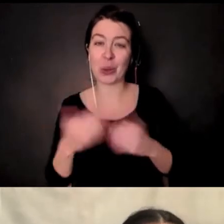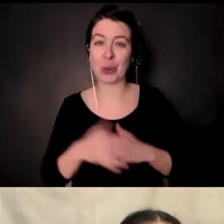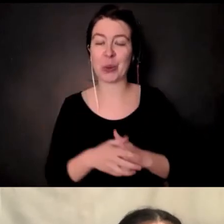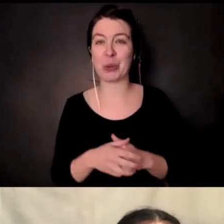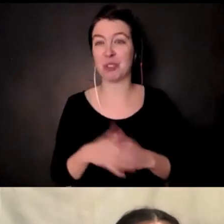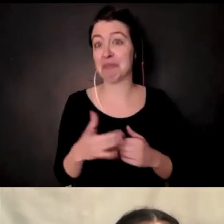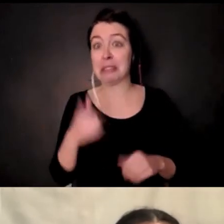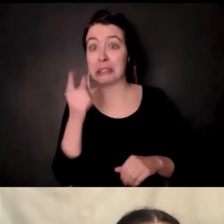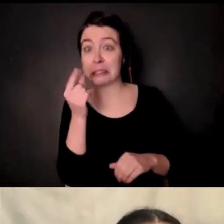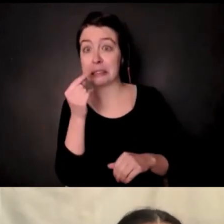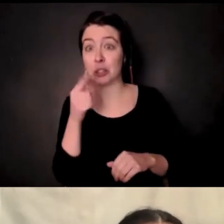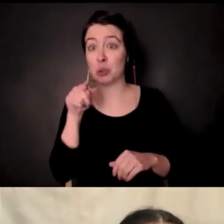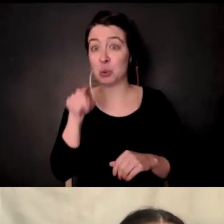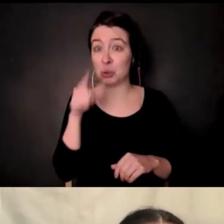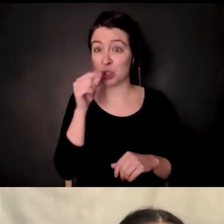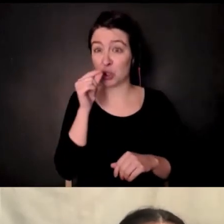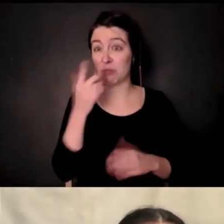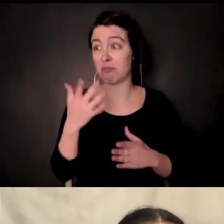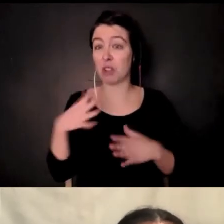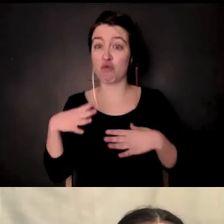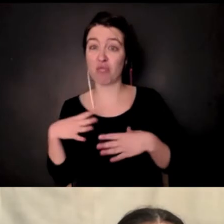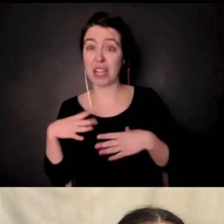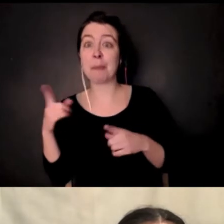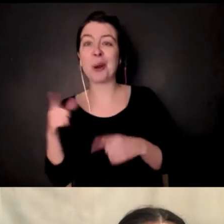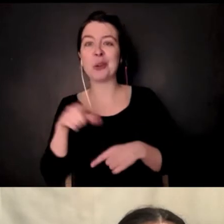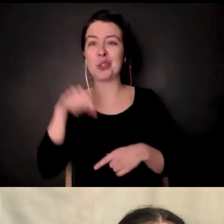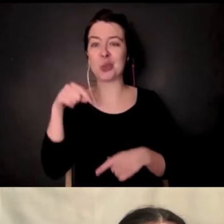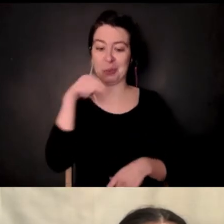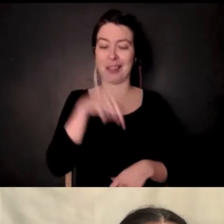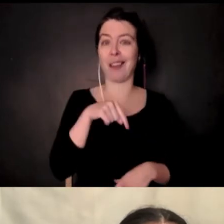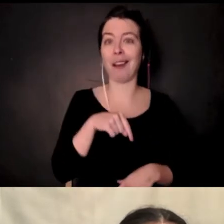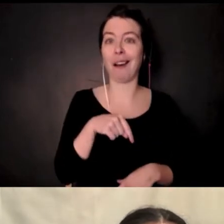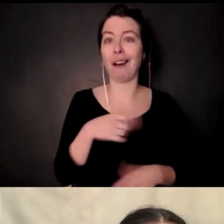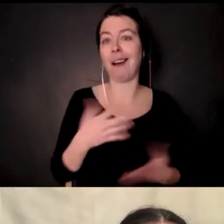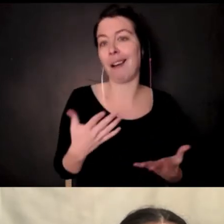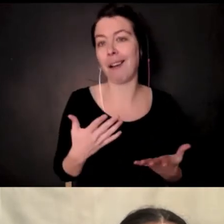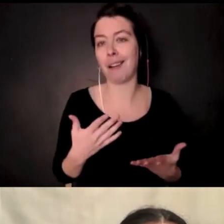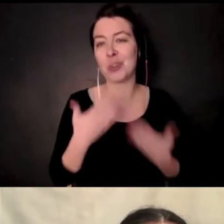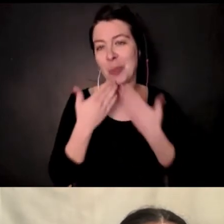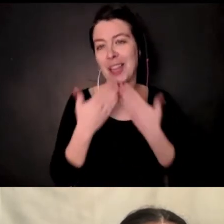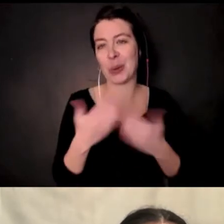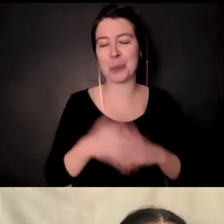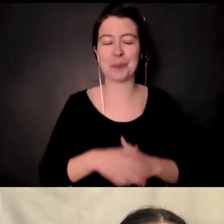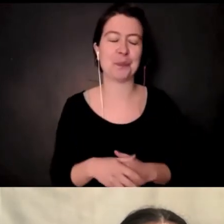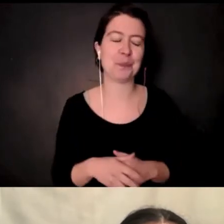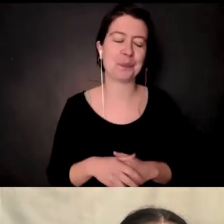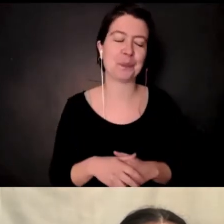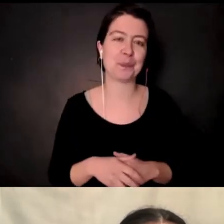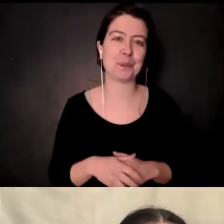could be resting means a lot to us. So I just wanted to give you a little bit of context about Harsh